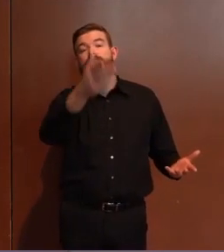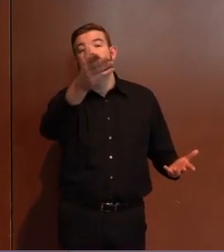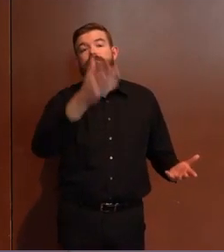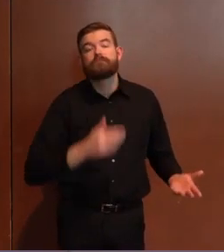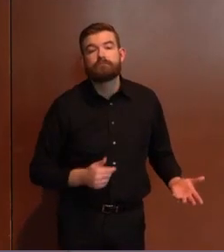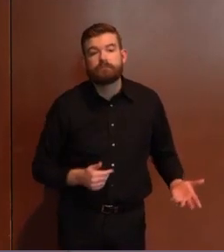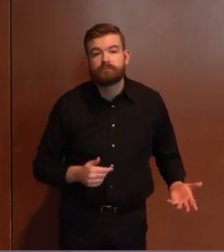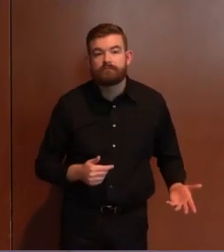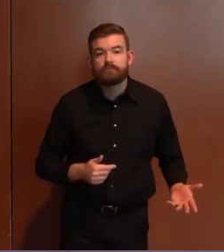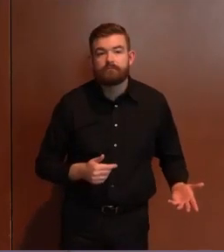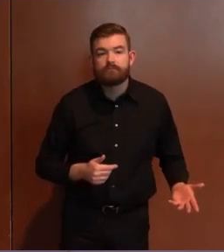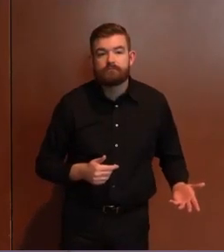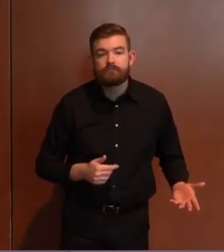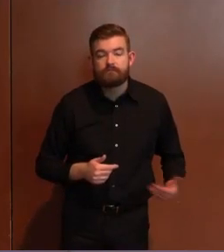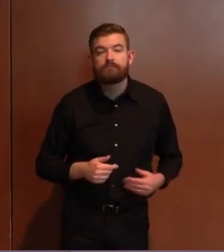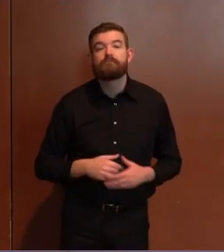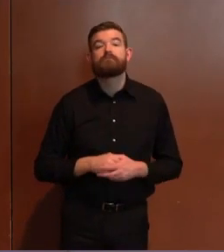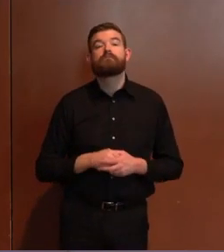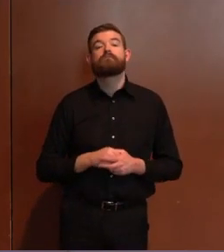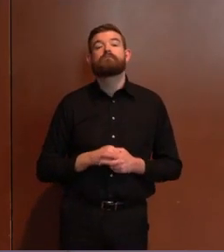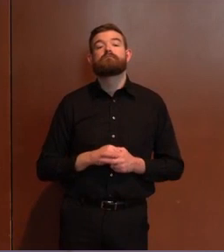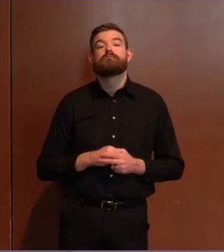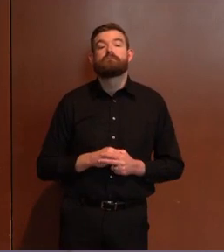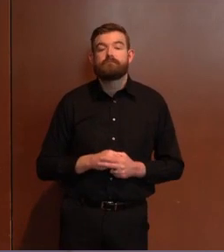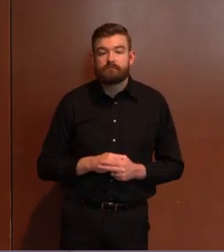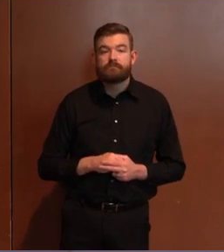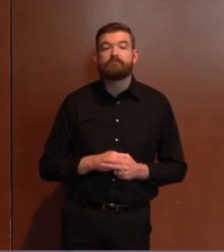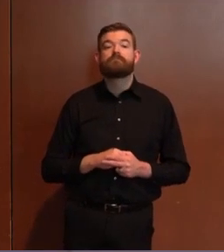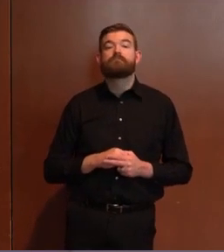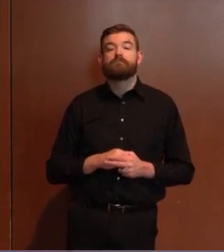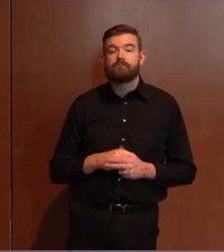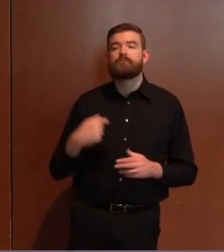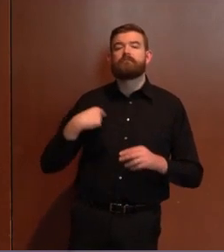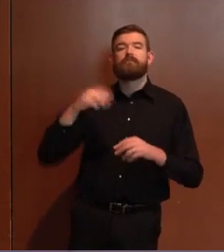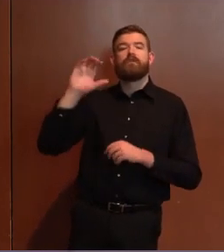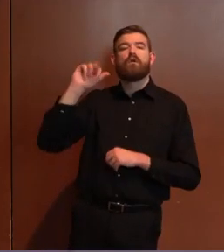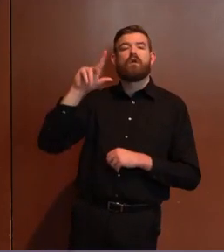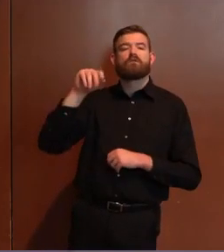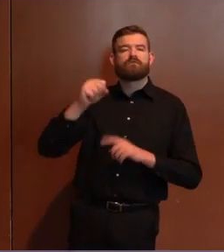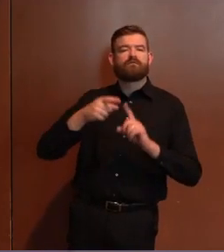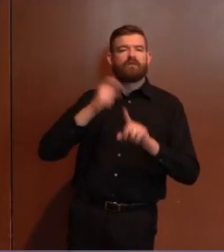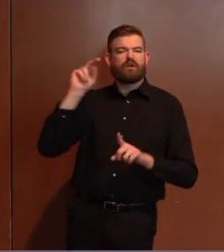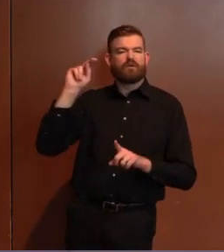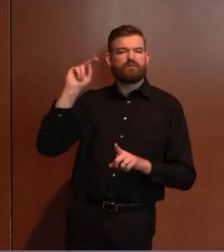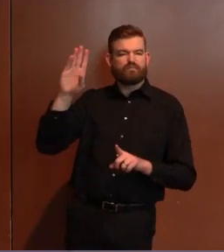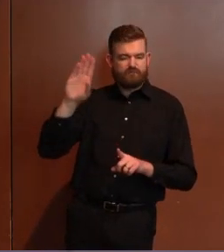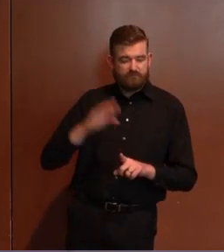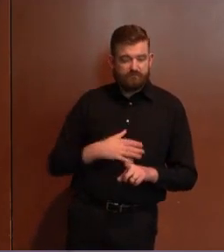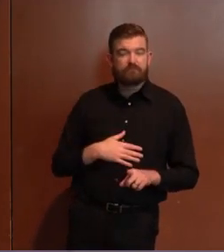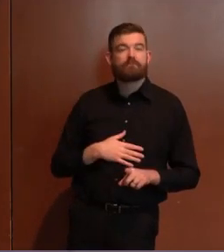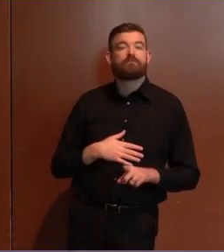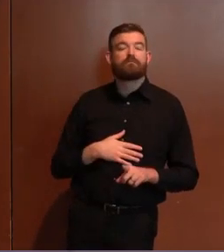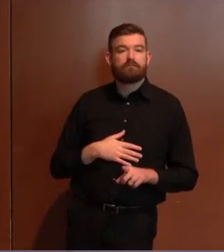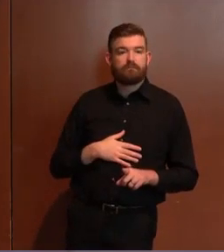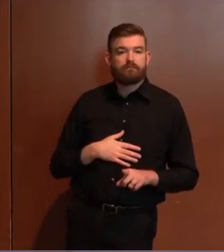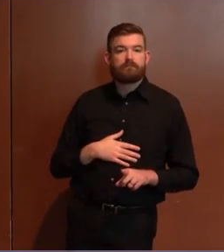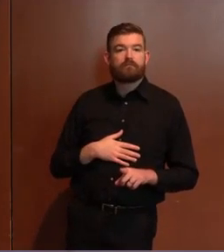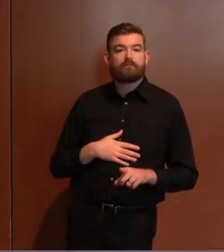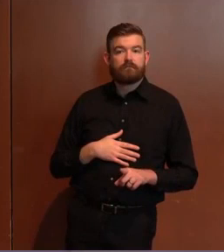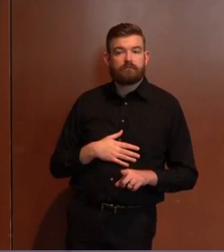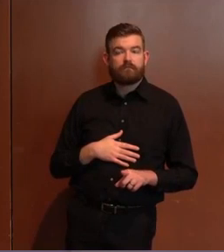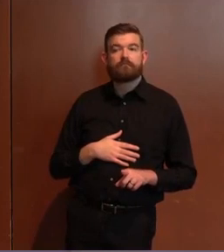again? Carlos Ramirez, New Brunswick Today. My first you guys in the same operation? Okay, so we do have one. You have